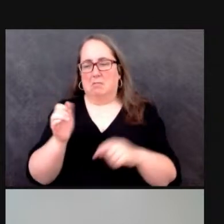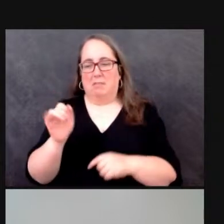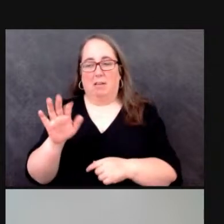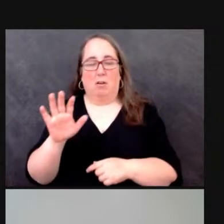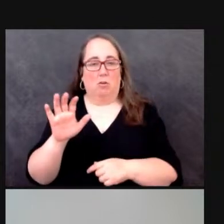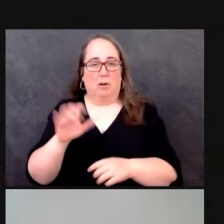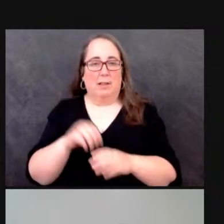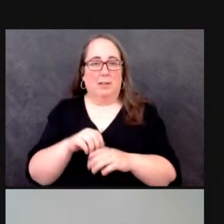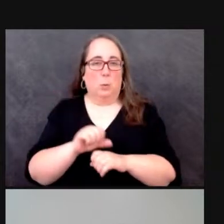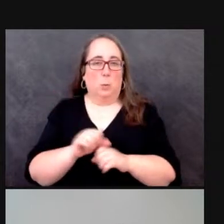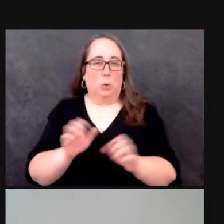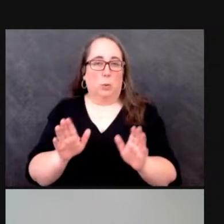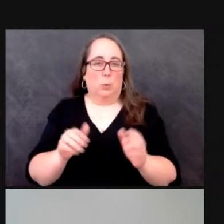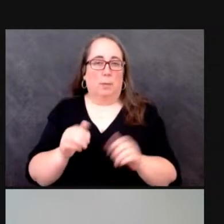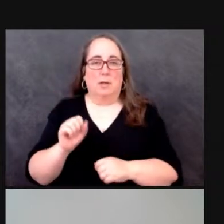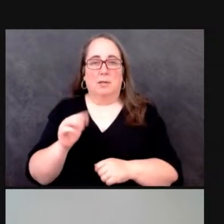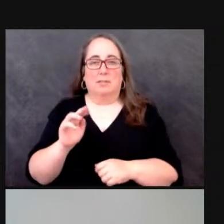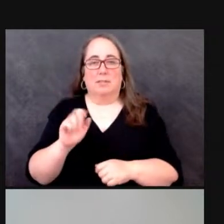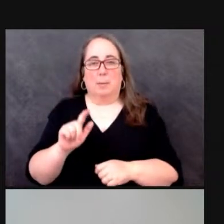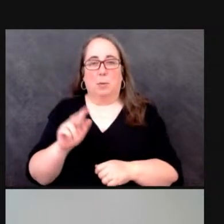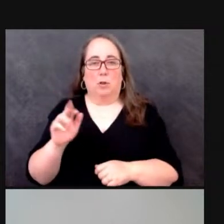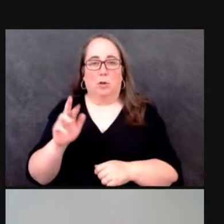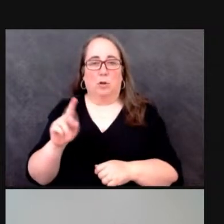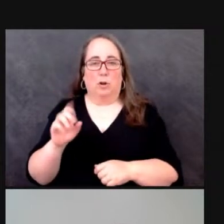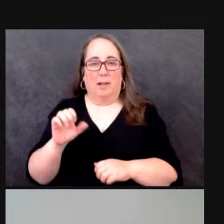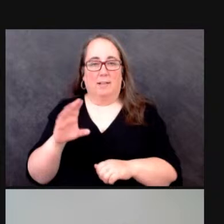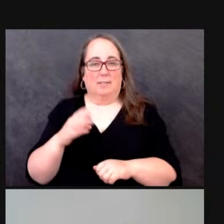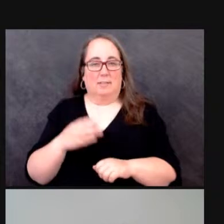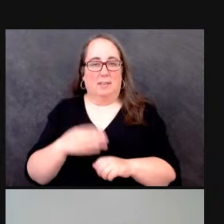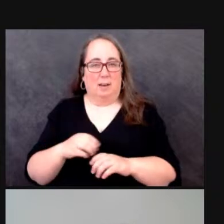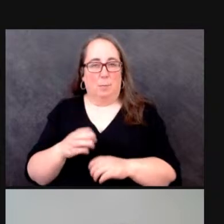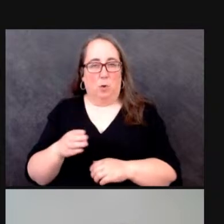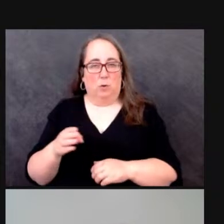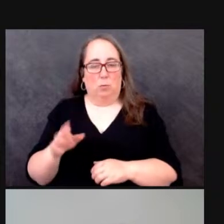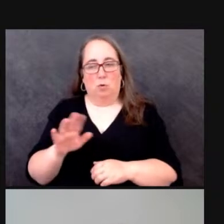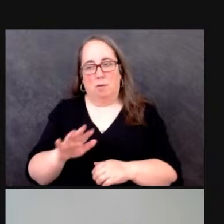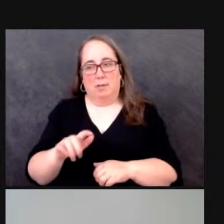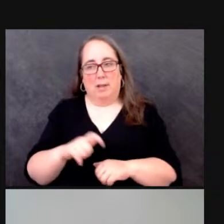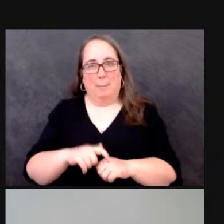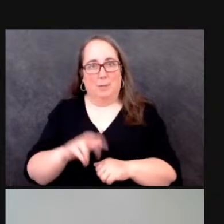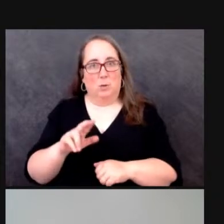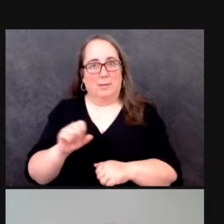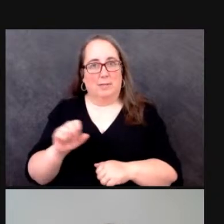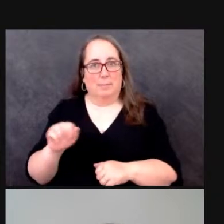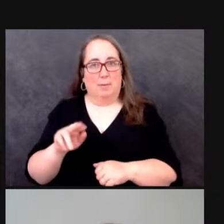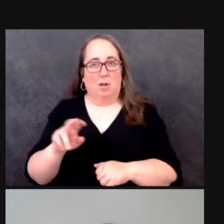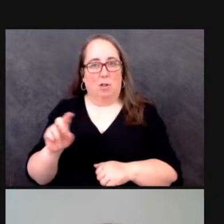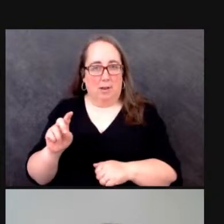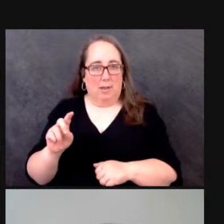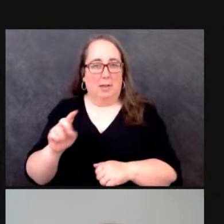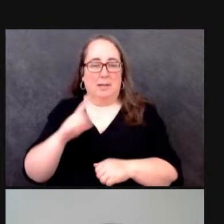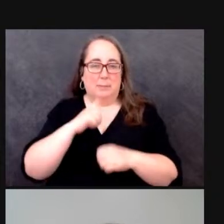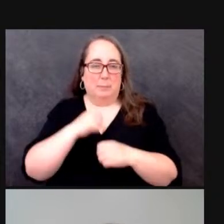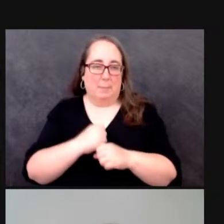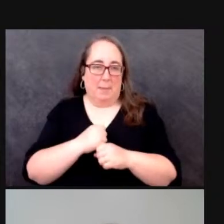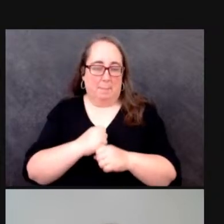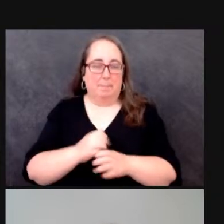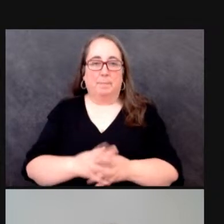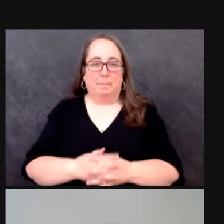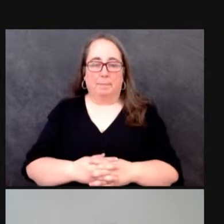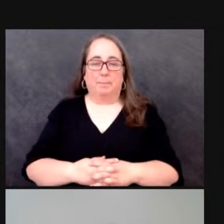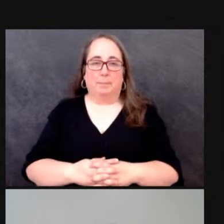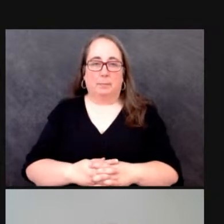the workroom of Samuel Kirk and Son in Baltimore, about the same time that the Maryland service is being made.